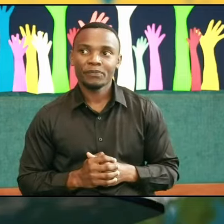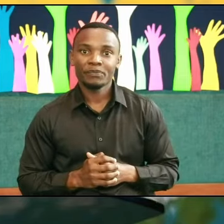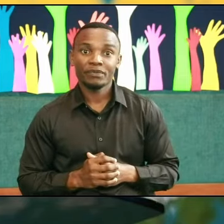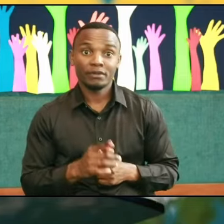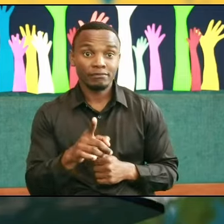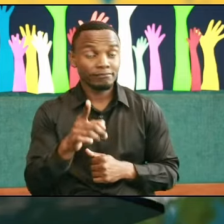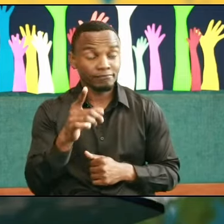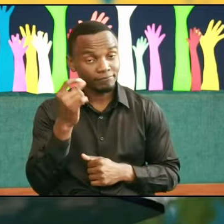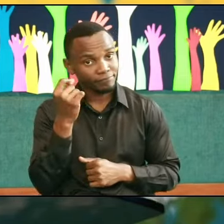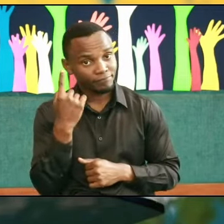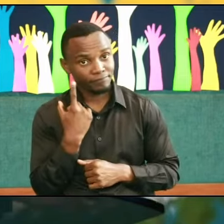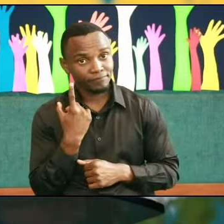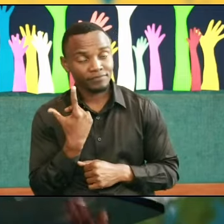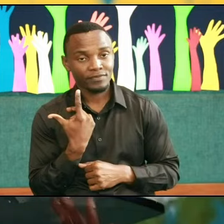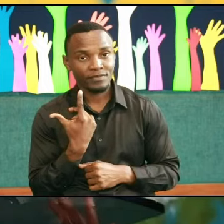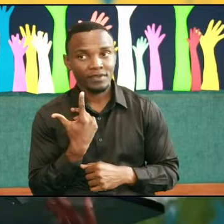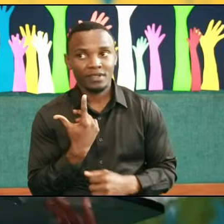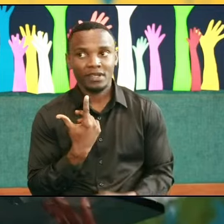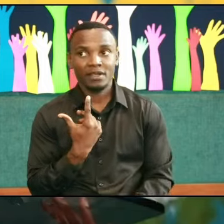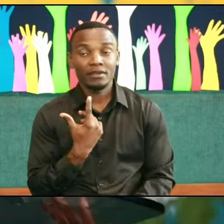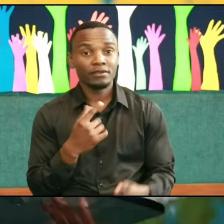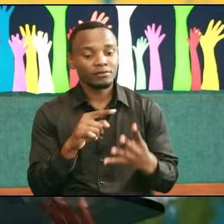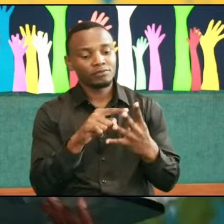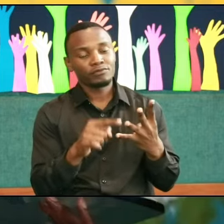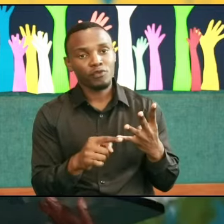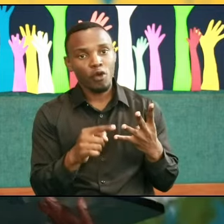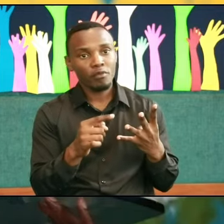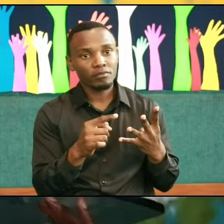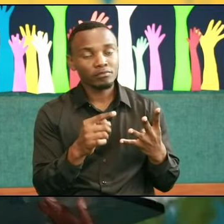Are we there together? What are the words? Anger,